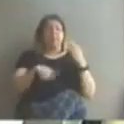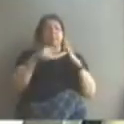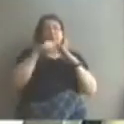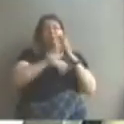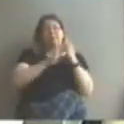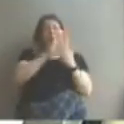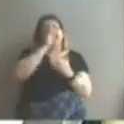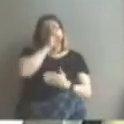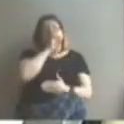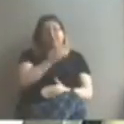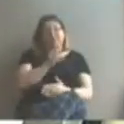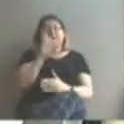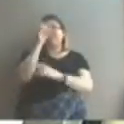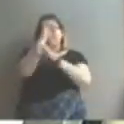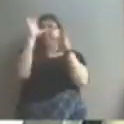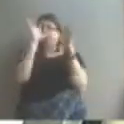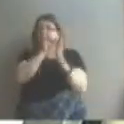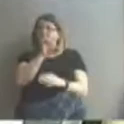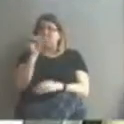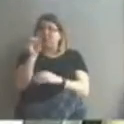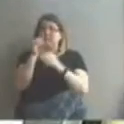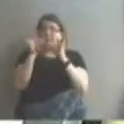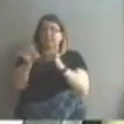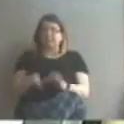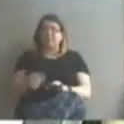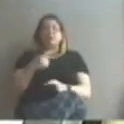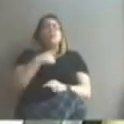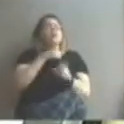our Vision 2020 definition, I've